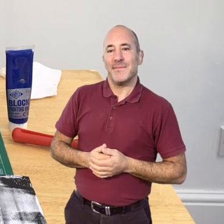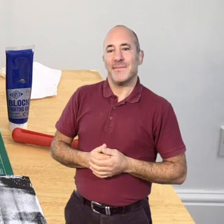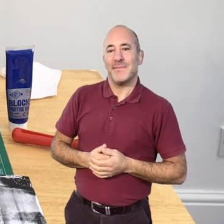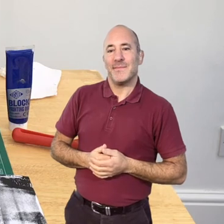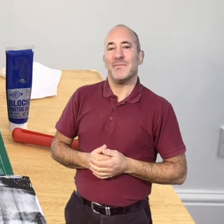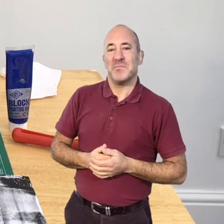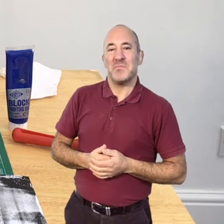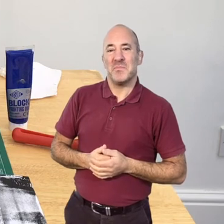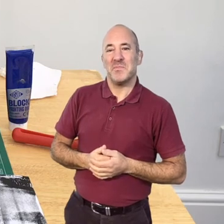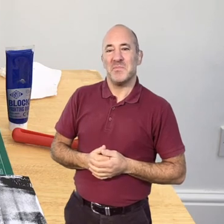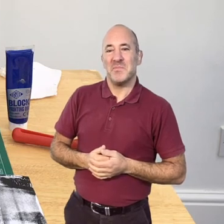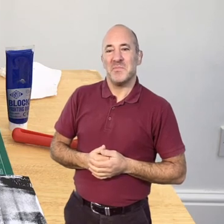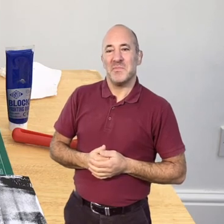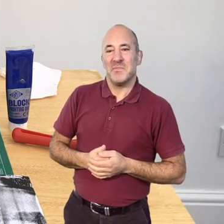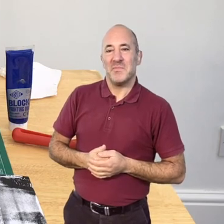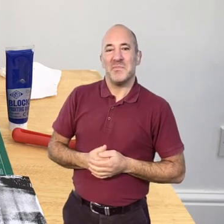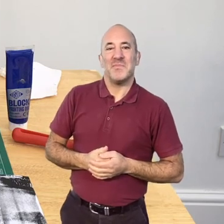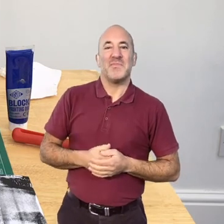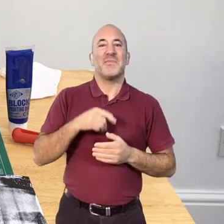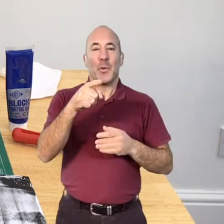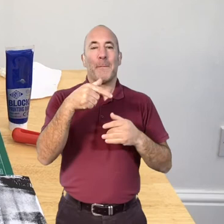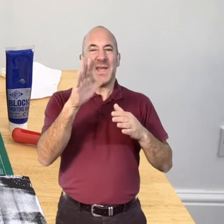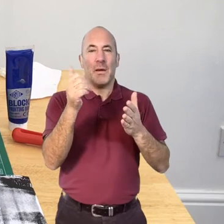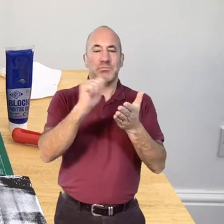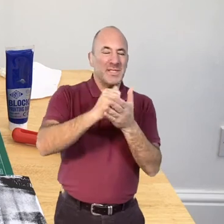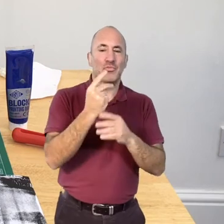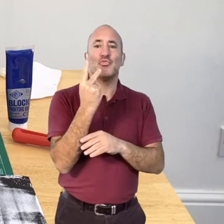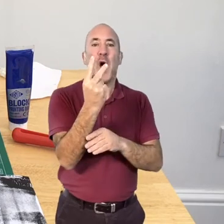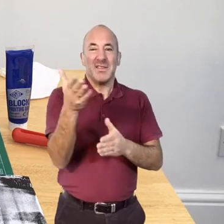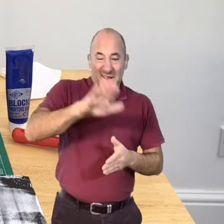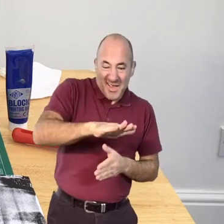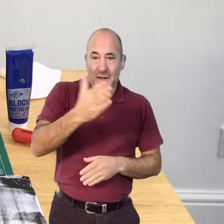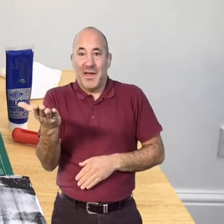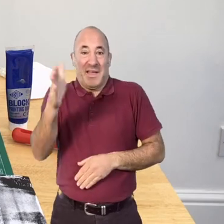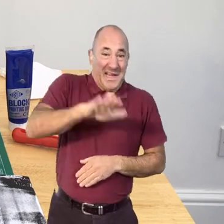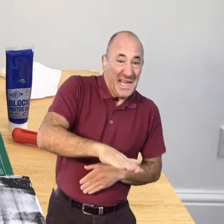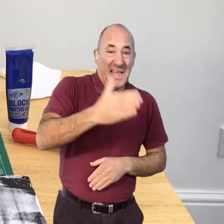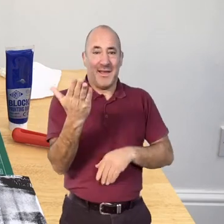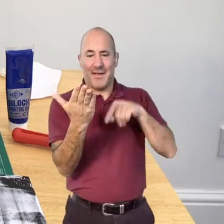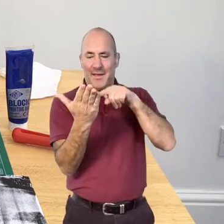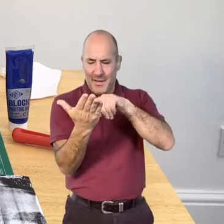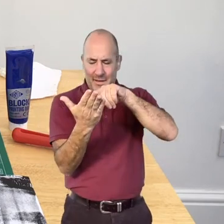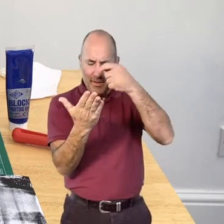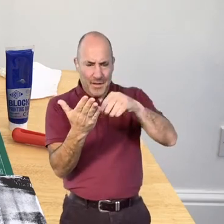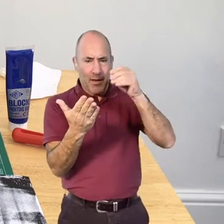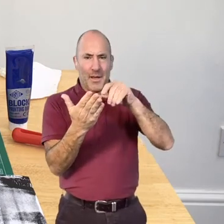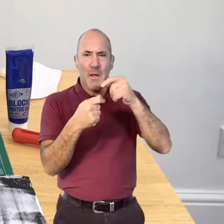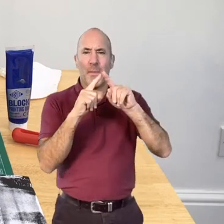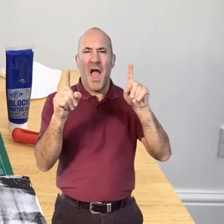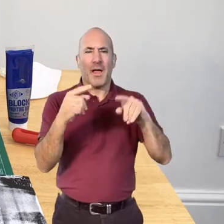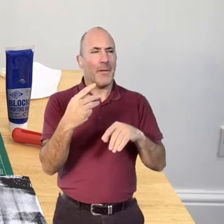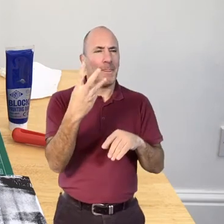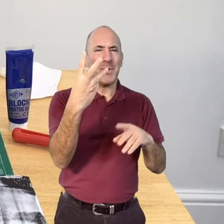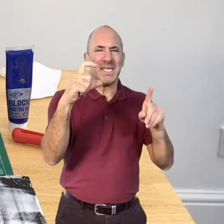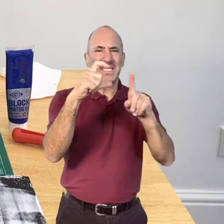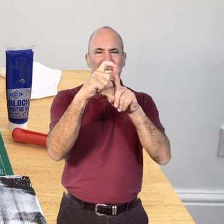that when you have when you double print like that, it becomes quite three-dimensional, your print,